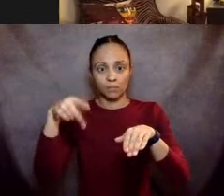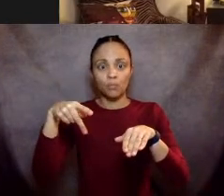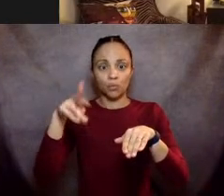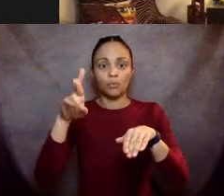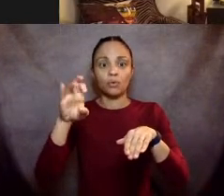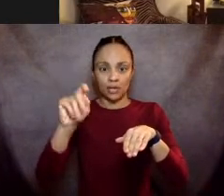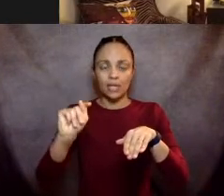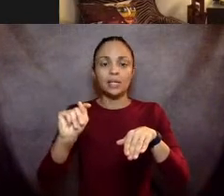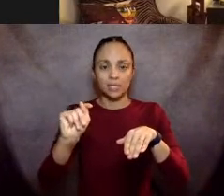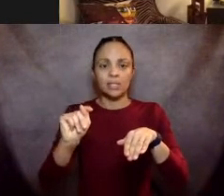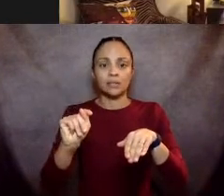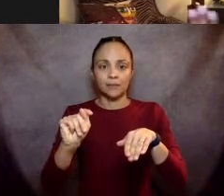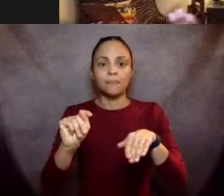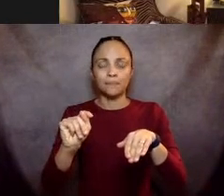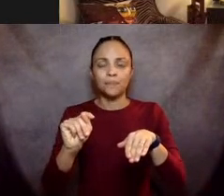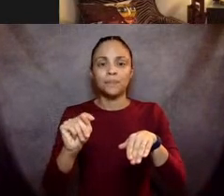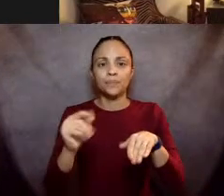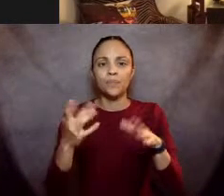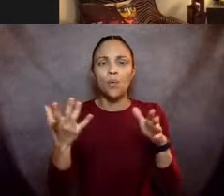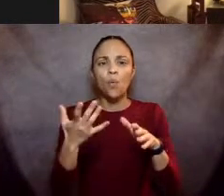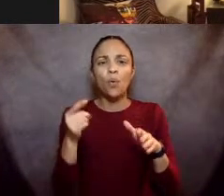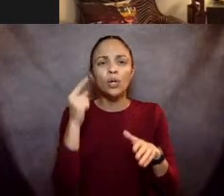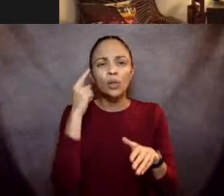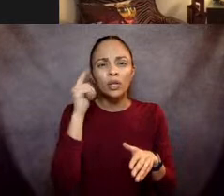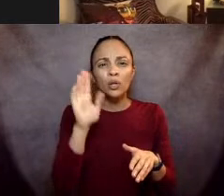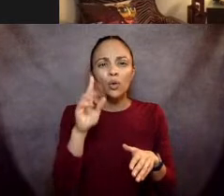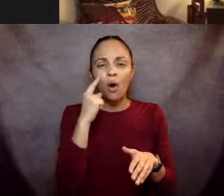That's deep. Children.